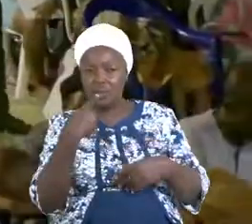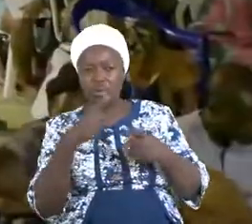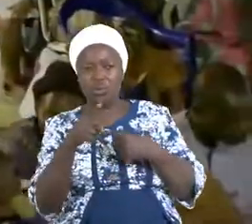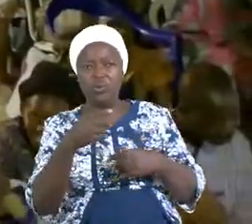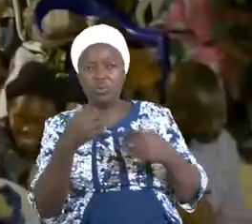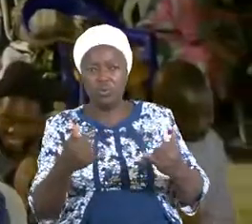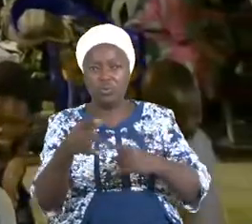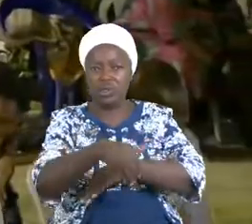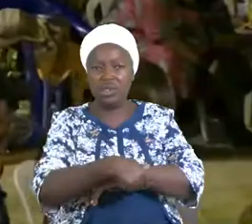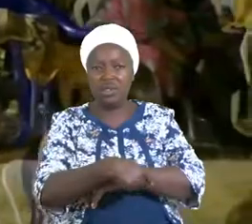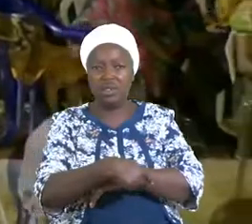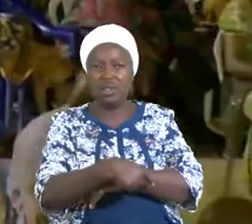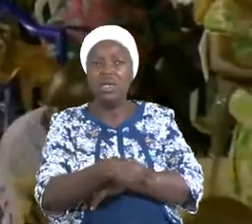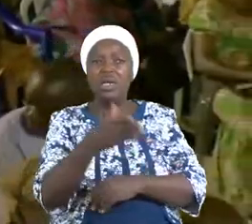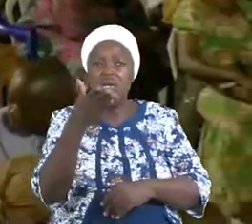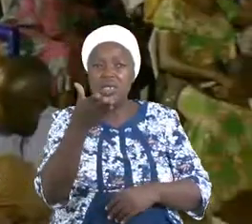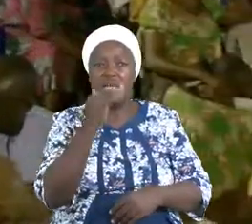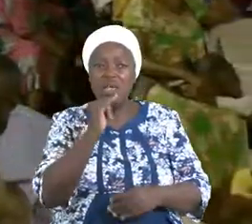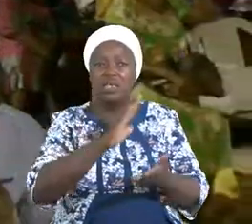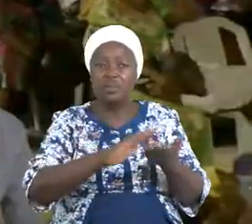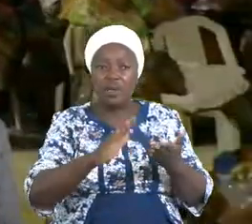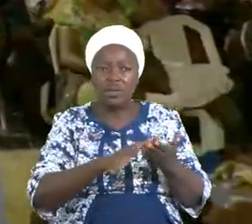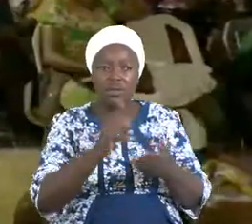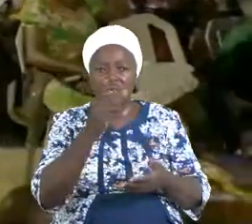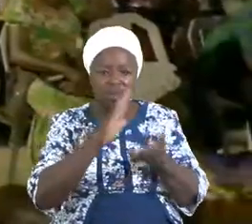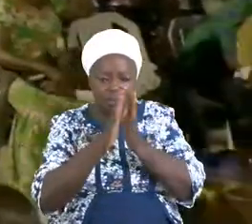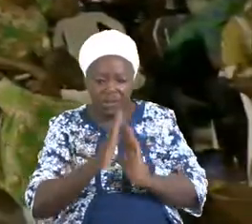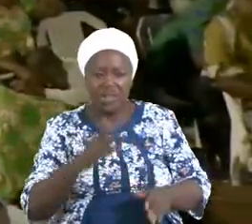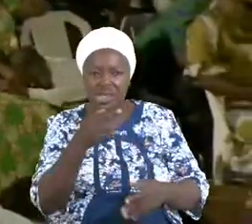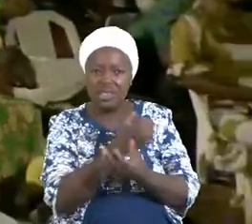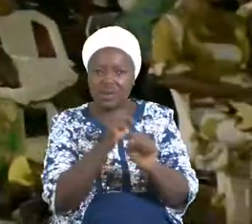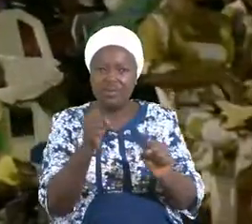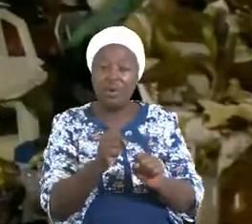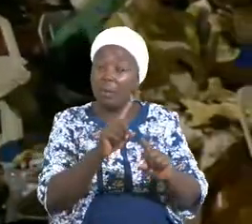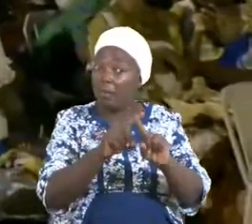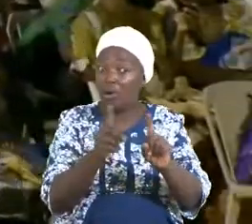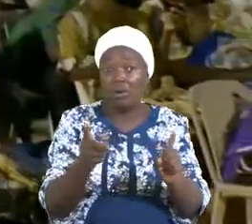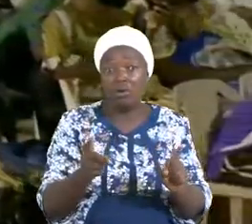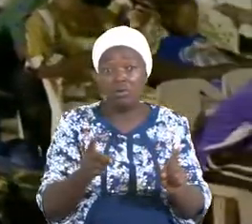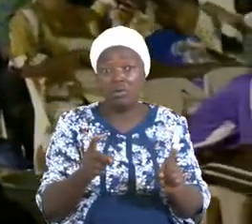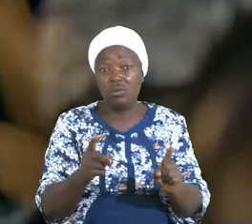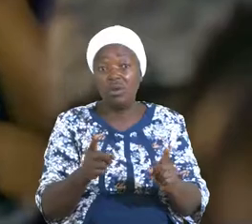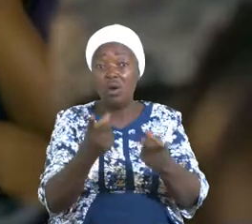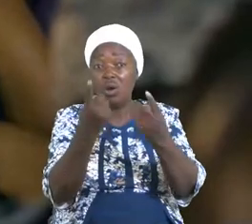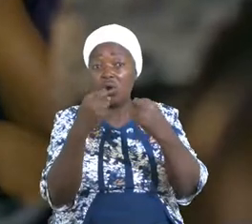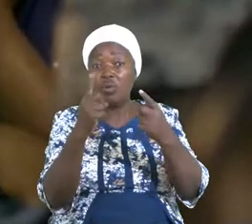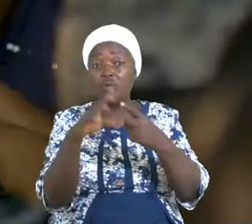There is pardon. There is peace. There's salvation. But come to the next